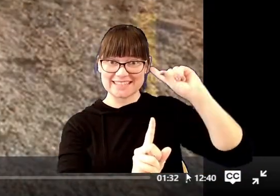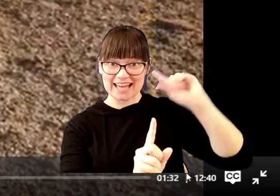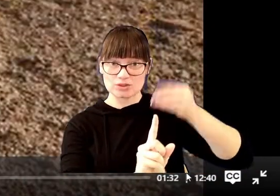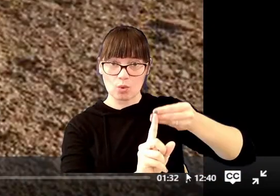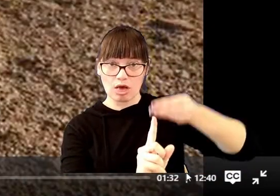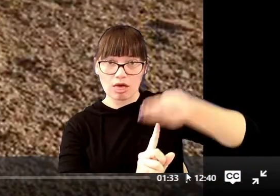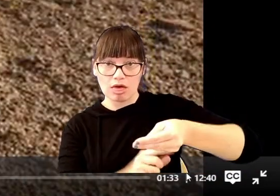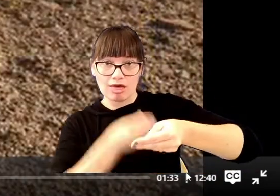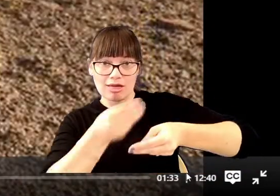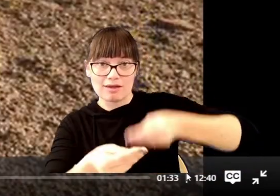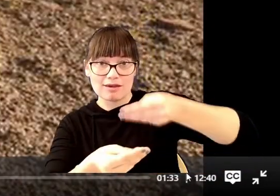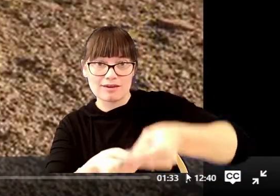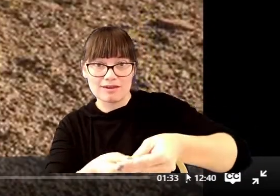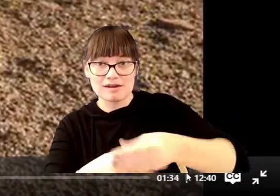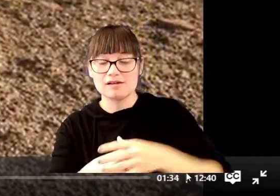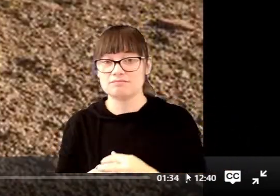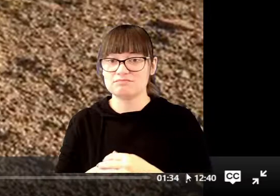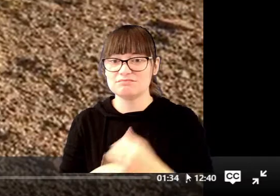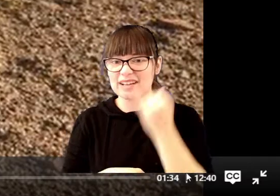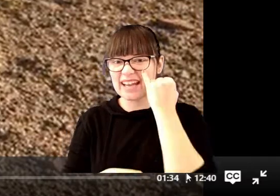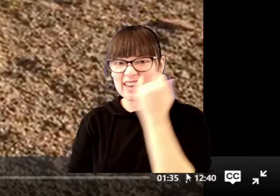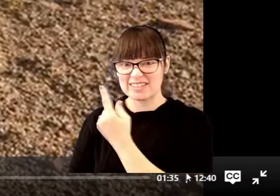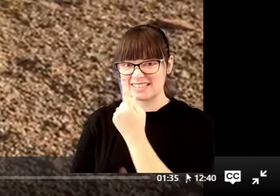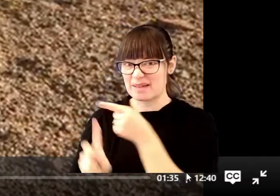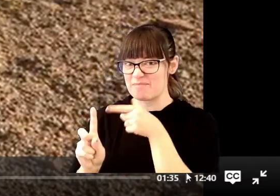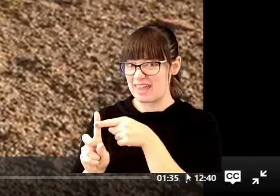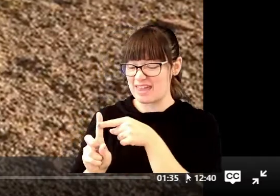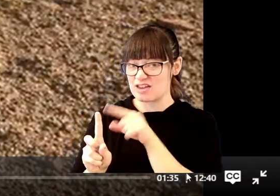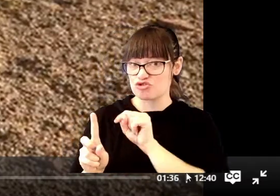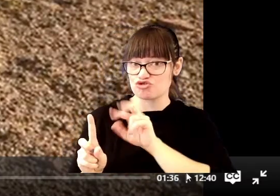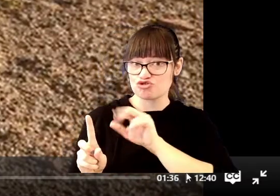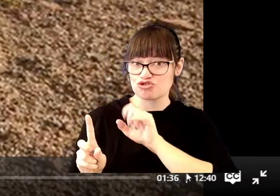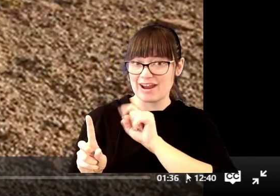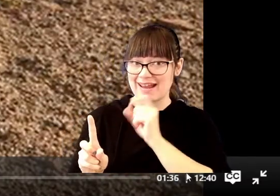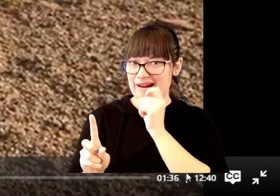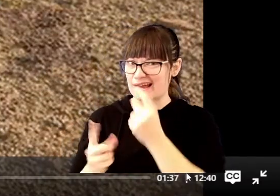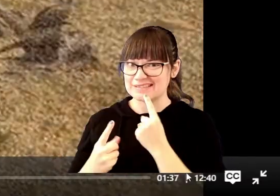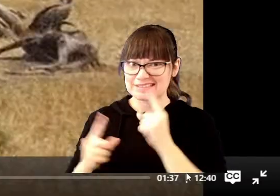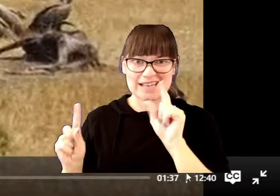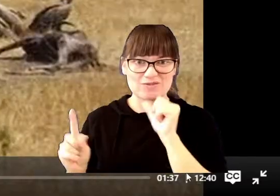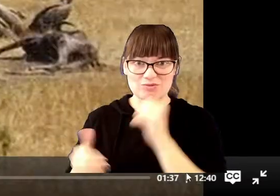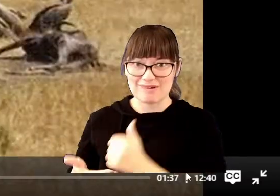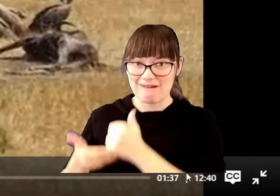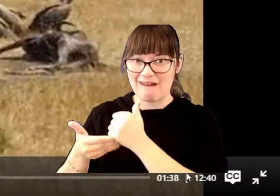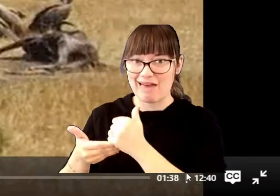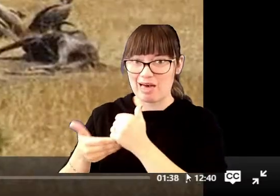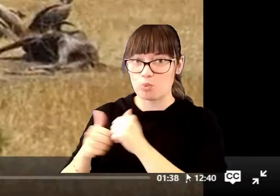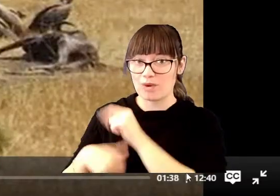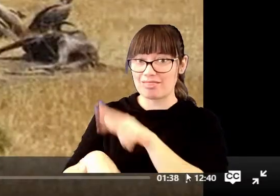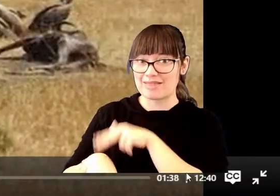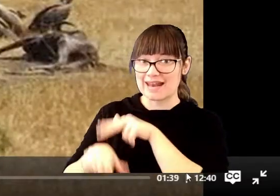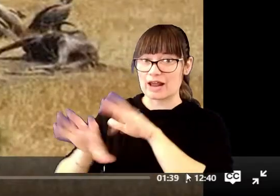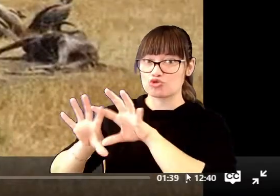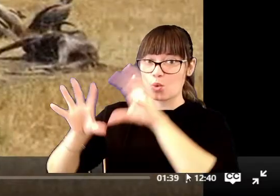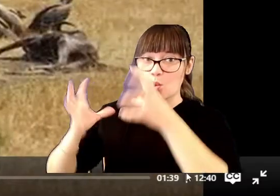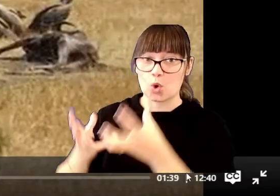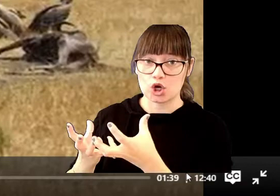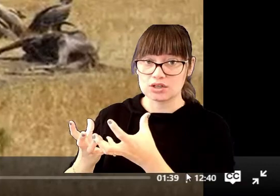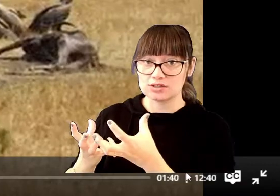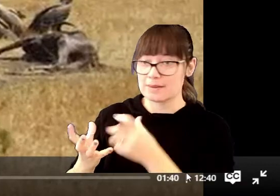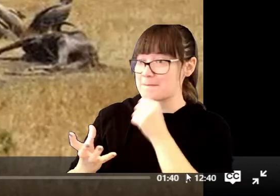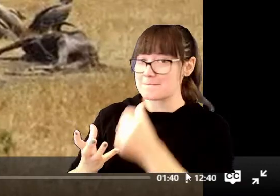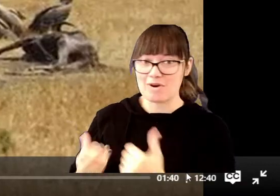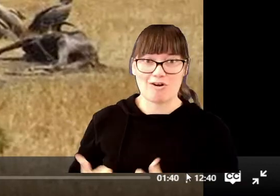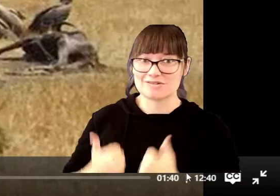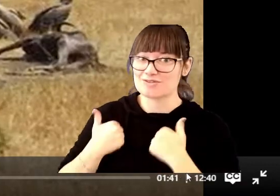stated before, if you have traits that didn't make you very successful, especially in the natural world, right? You may not survive long